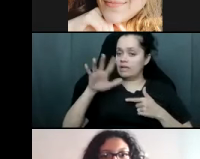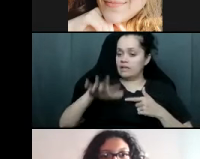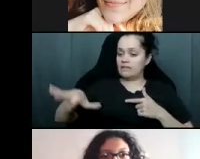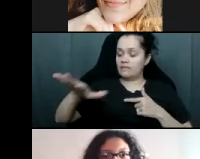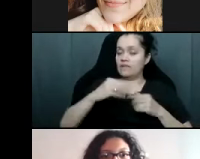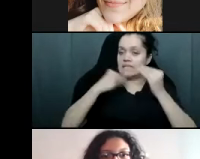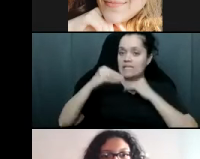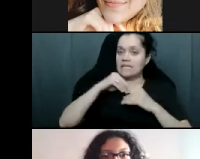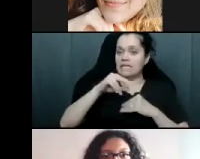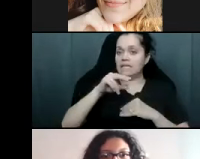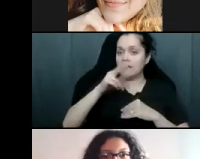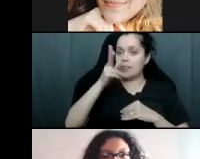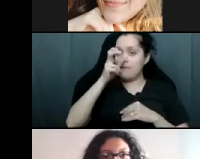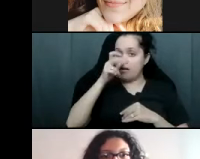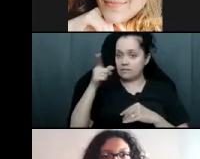there.